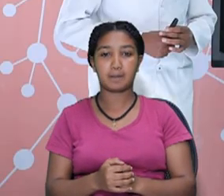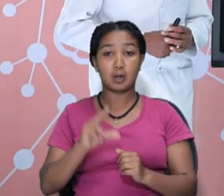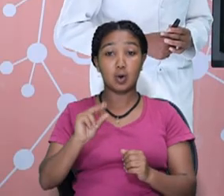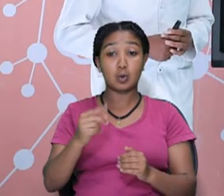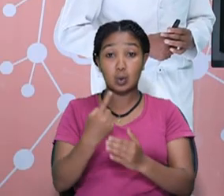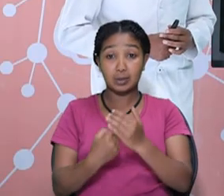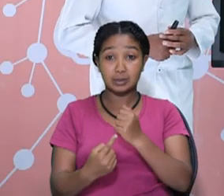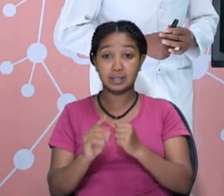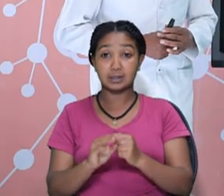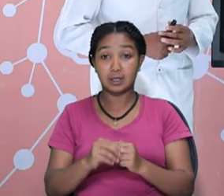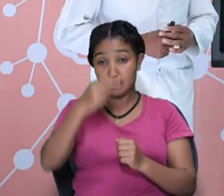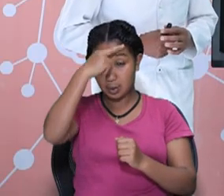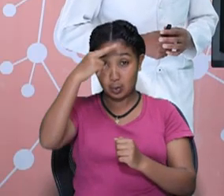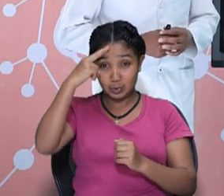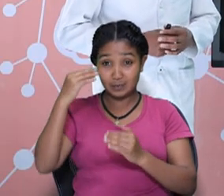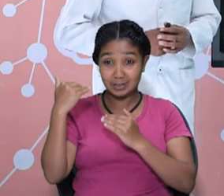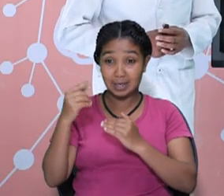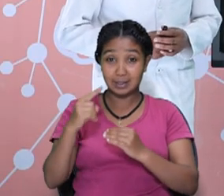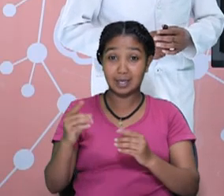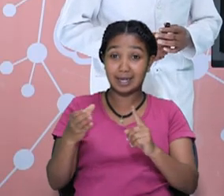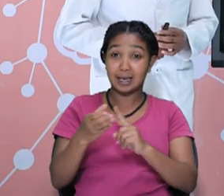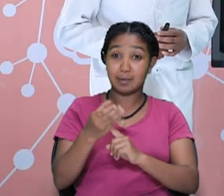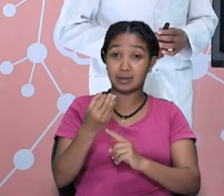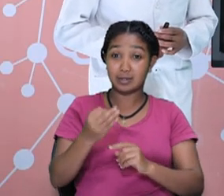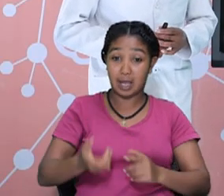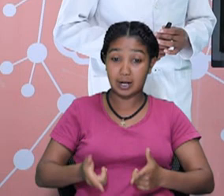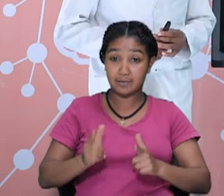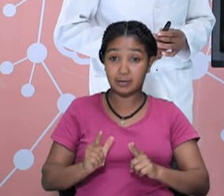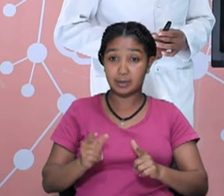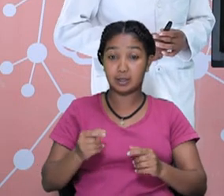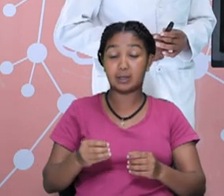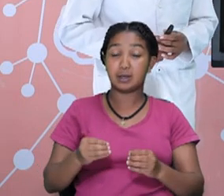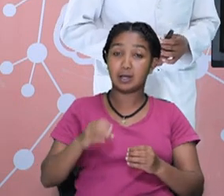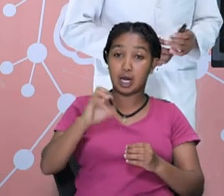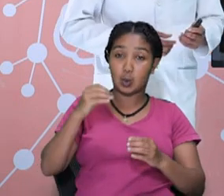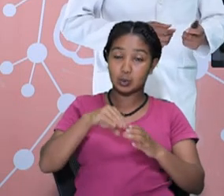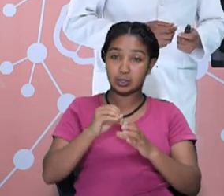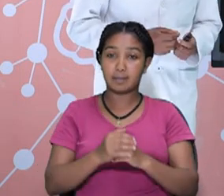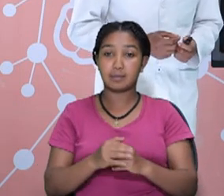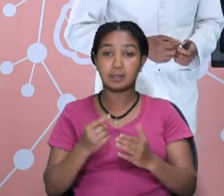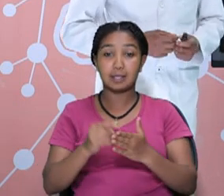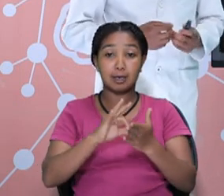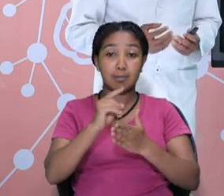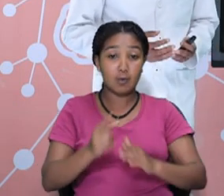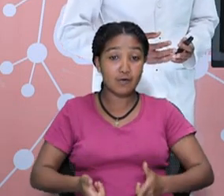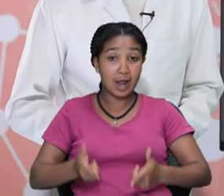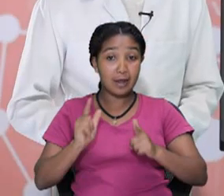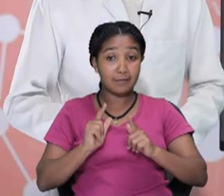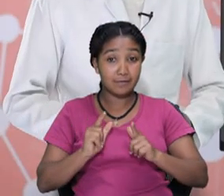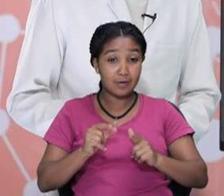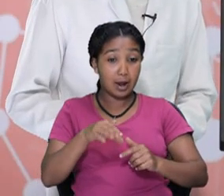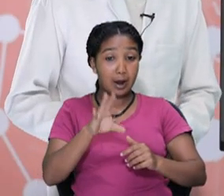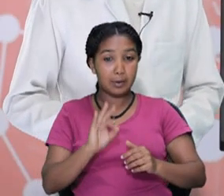Not only this one, because of the size and the elements availability within an ecosystems, the number of life